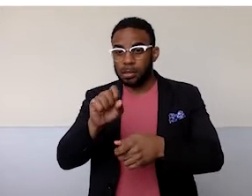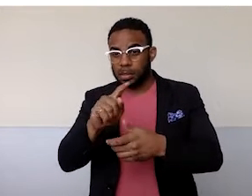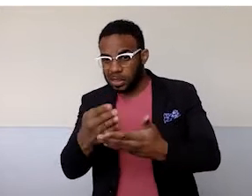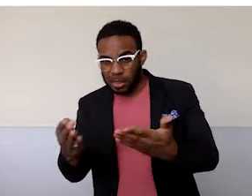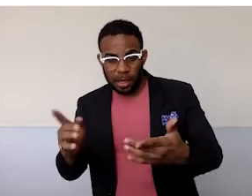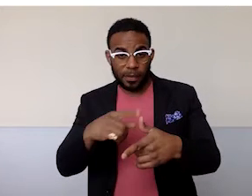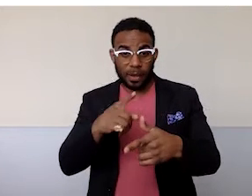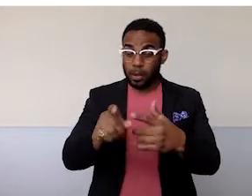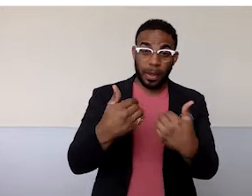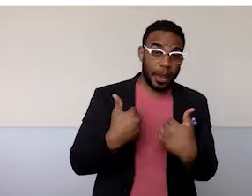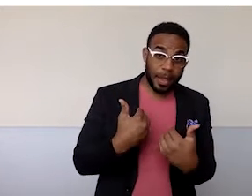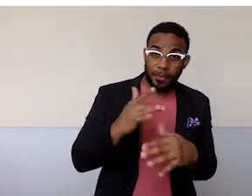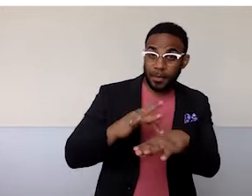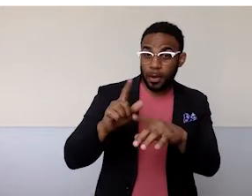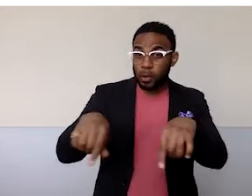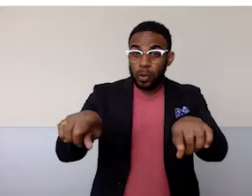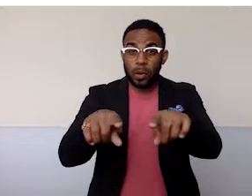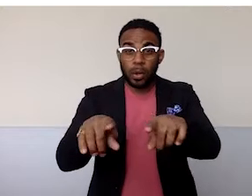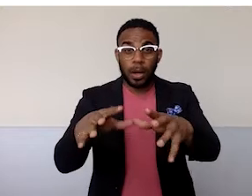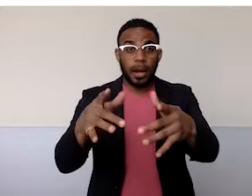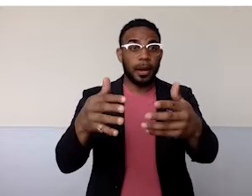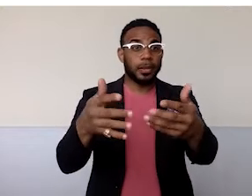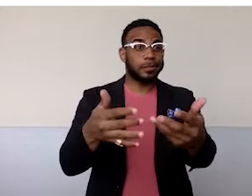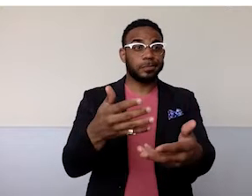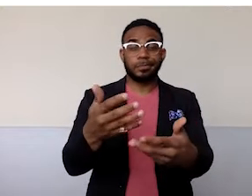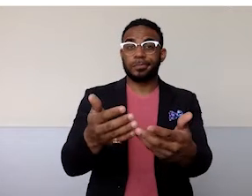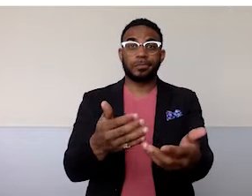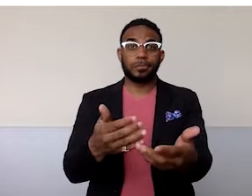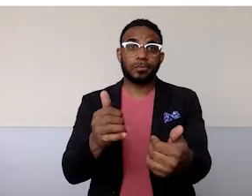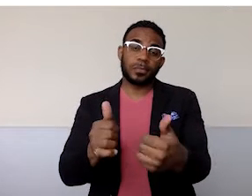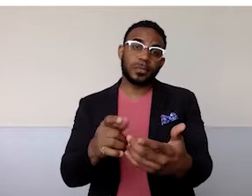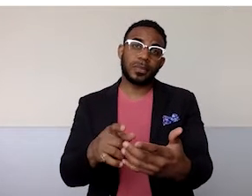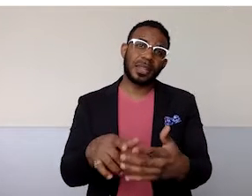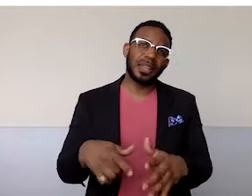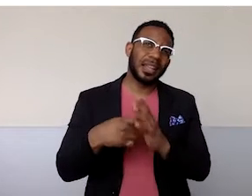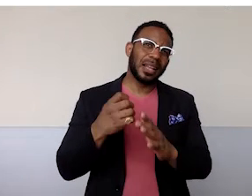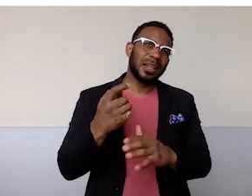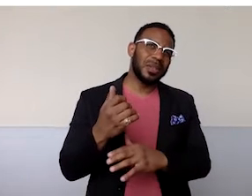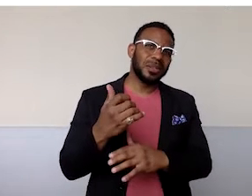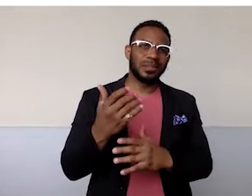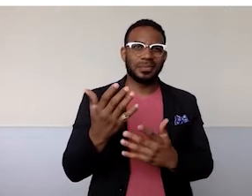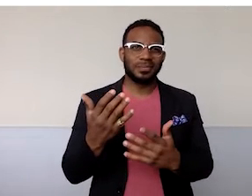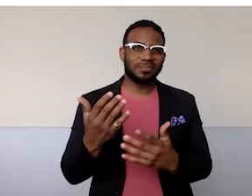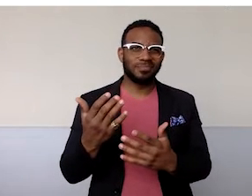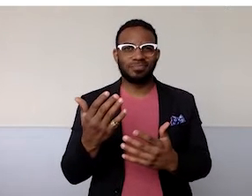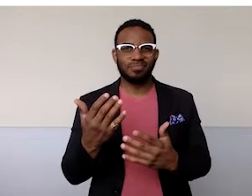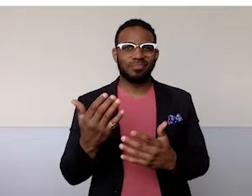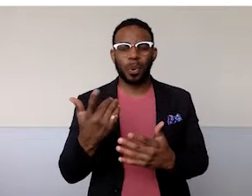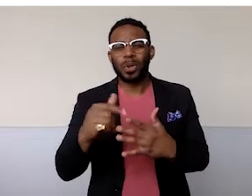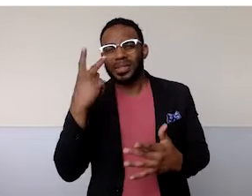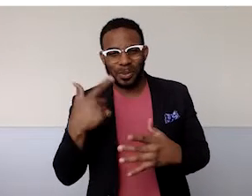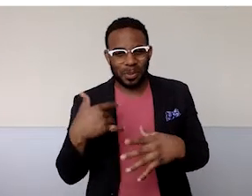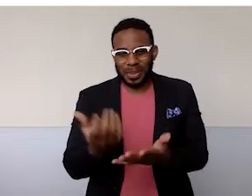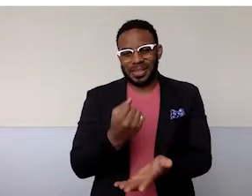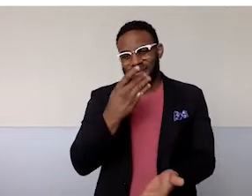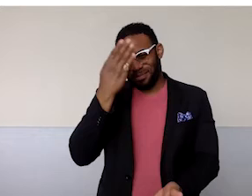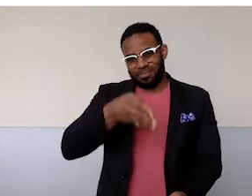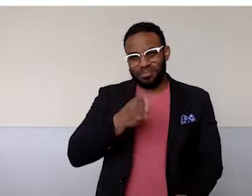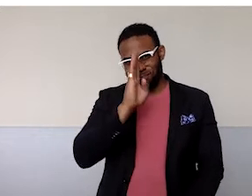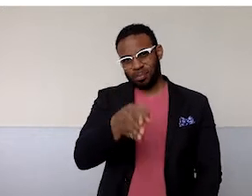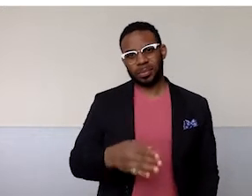and then you have available to you a rich text editor to like something like what you see, what you get,